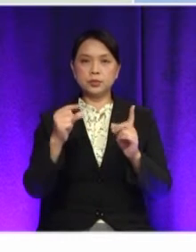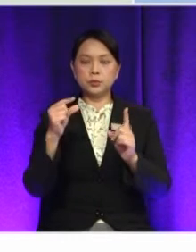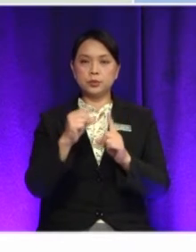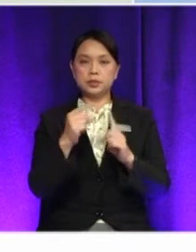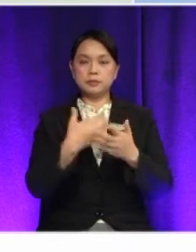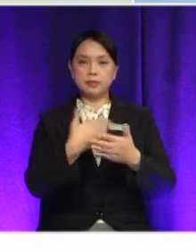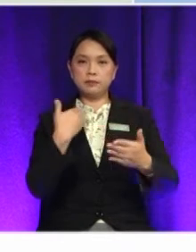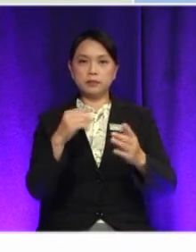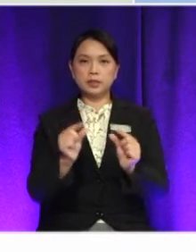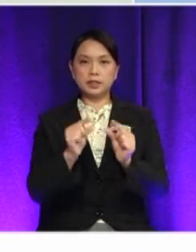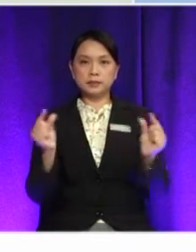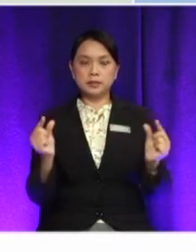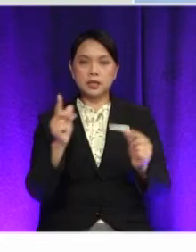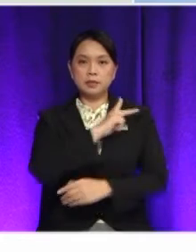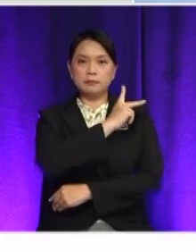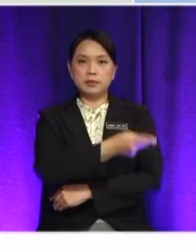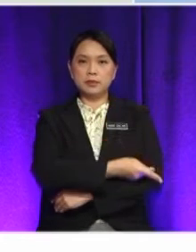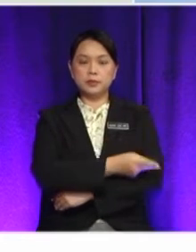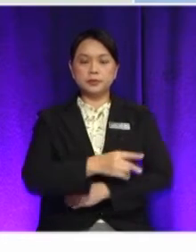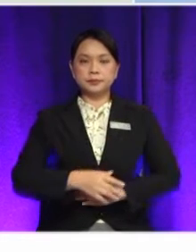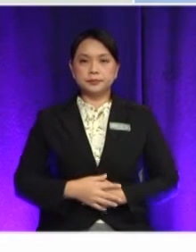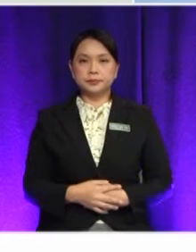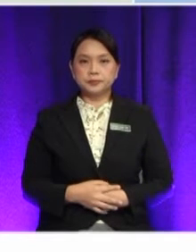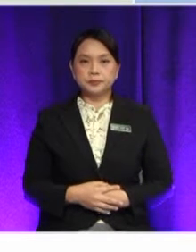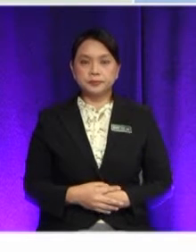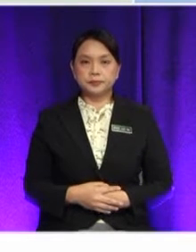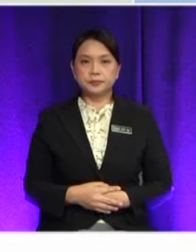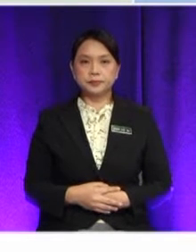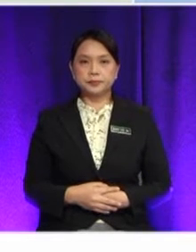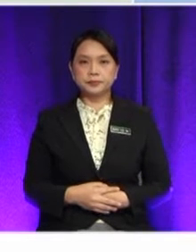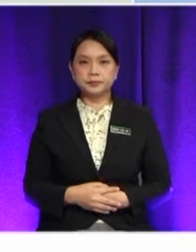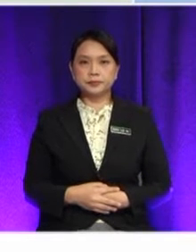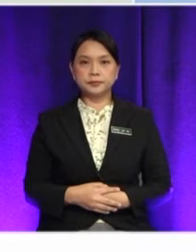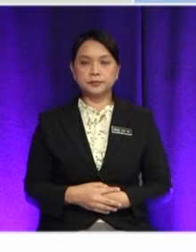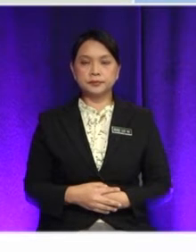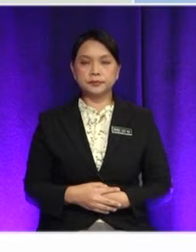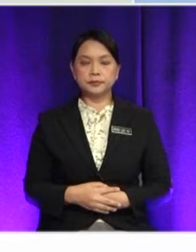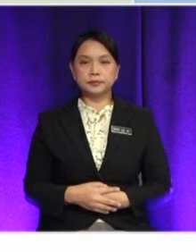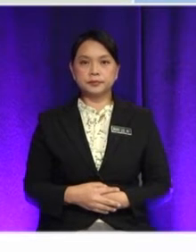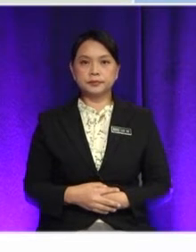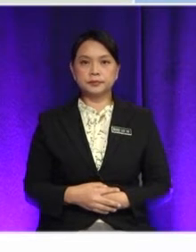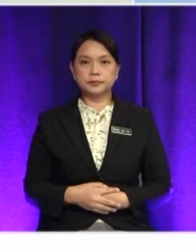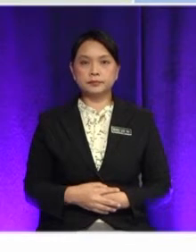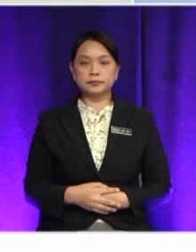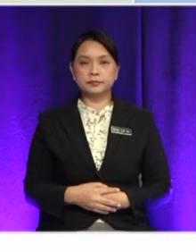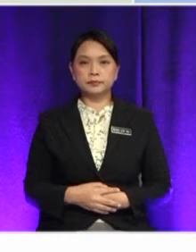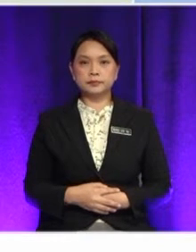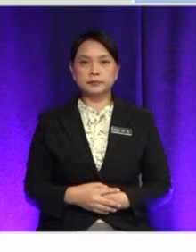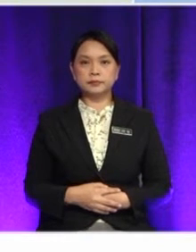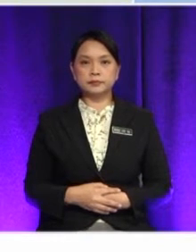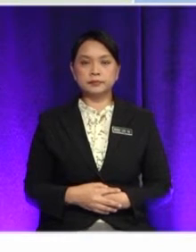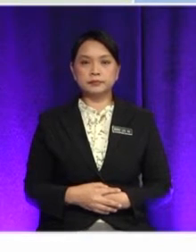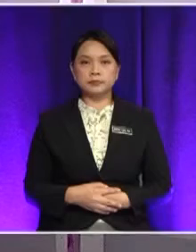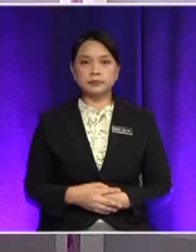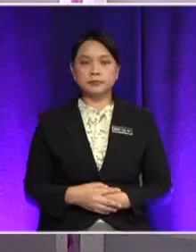power source. All right? Okay, so this is like enough electrical power. So that is an idea of power source there, Shafika.